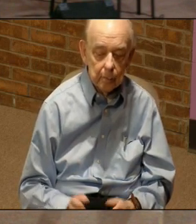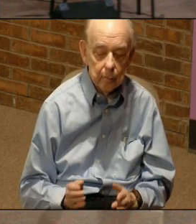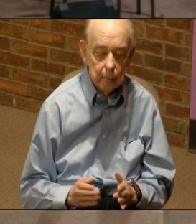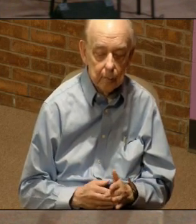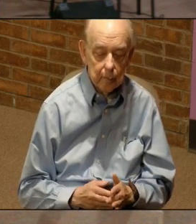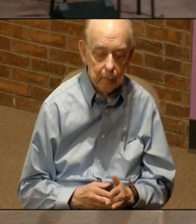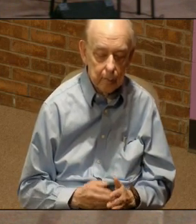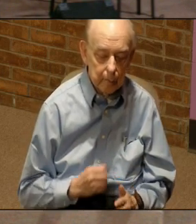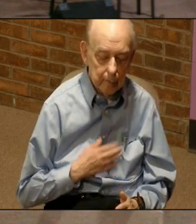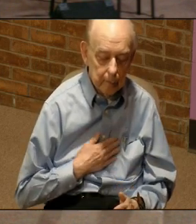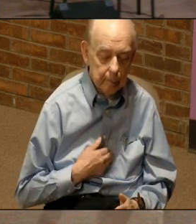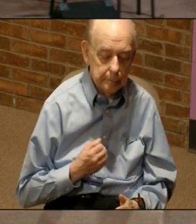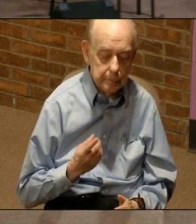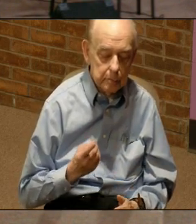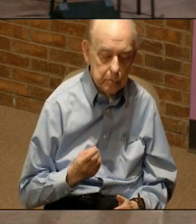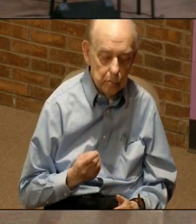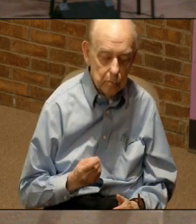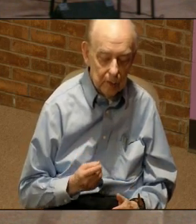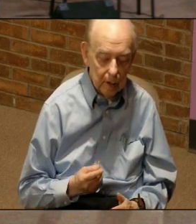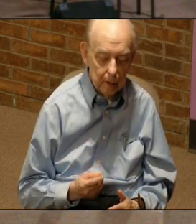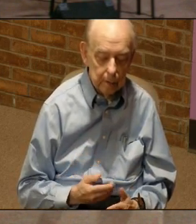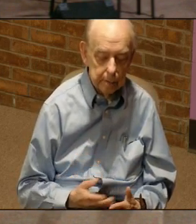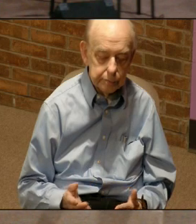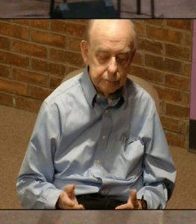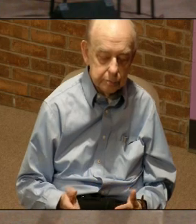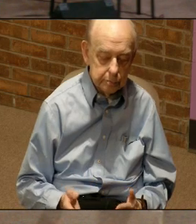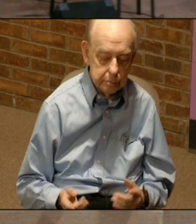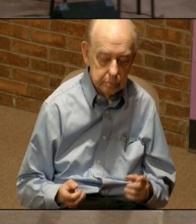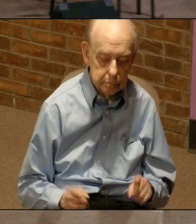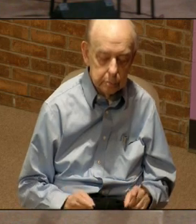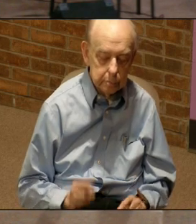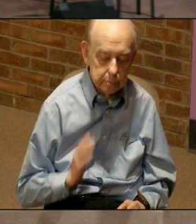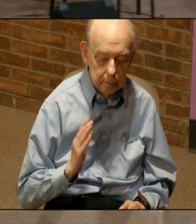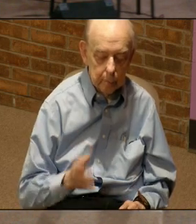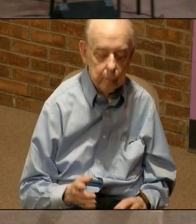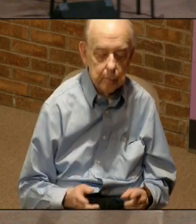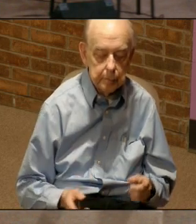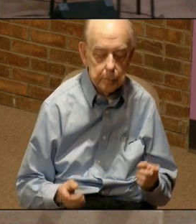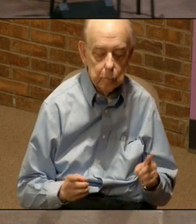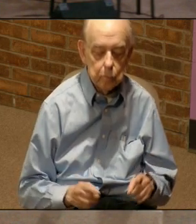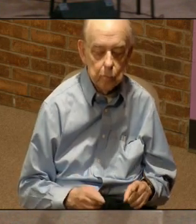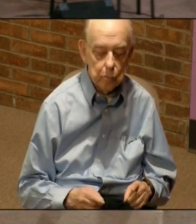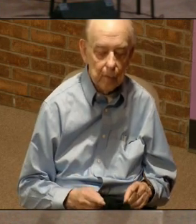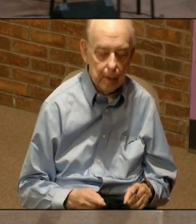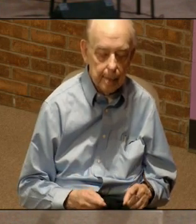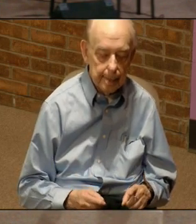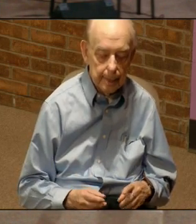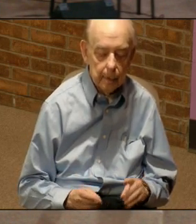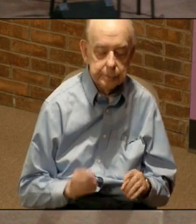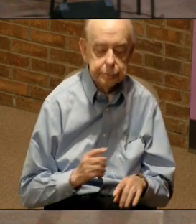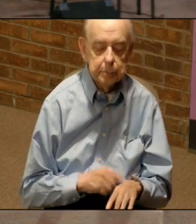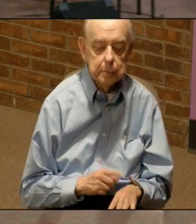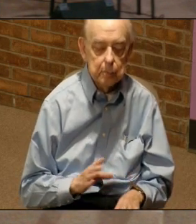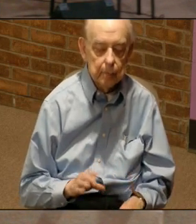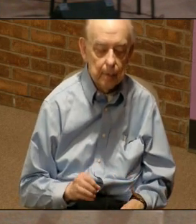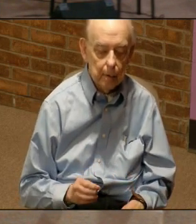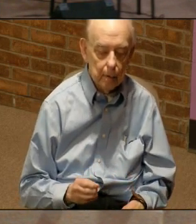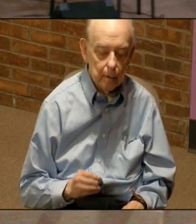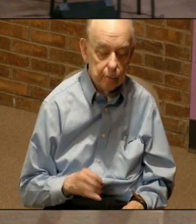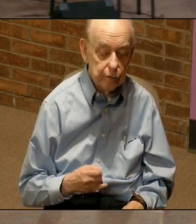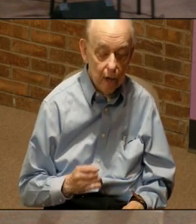Again, please understand, some of these are going to take place during the time of